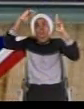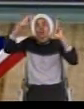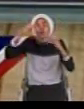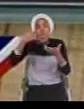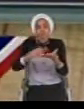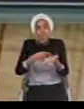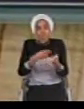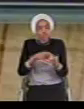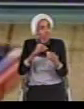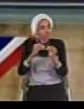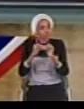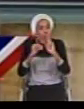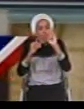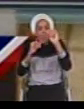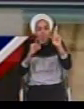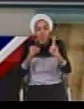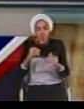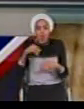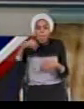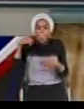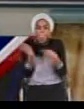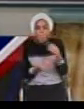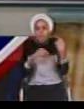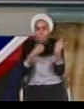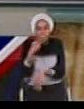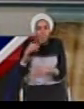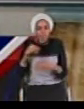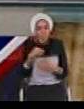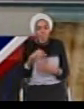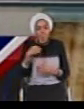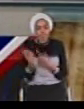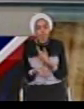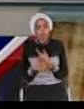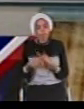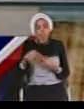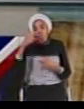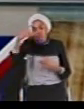two, punishment for the